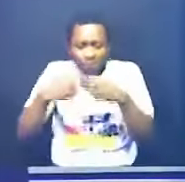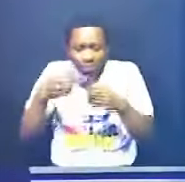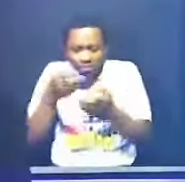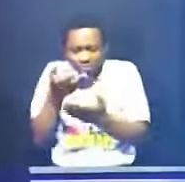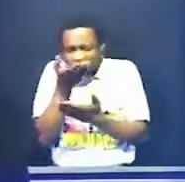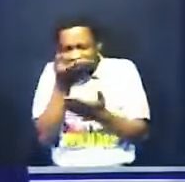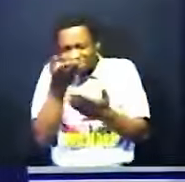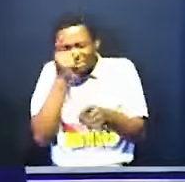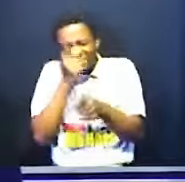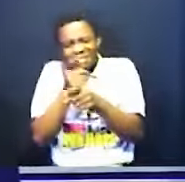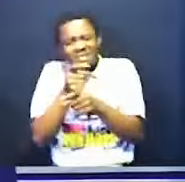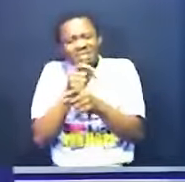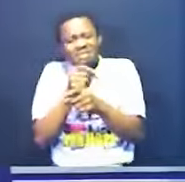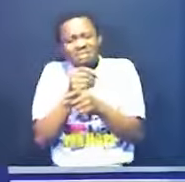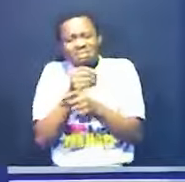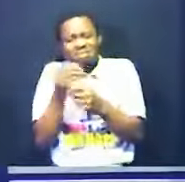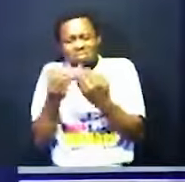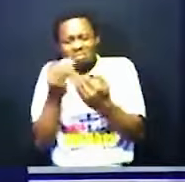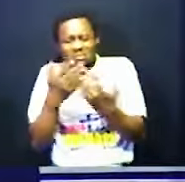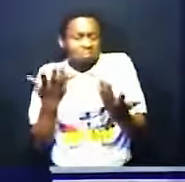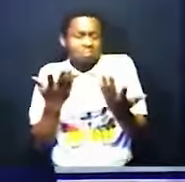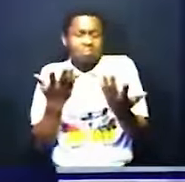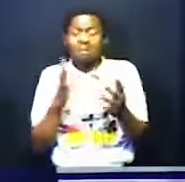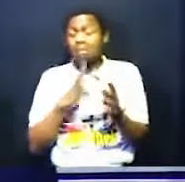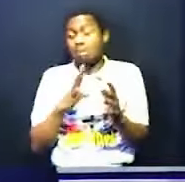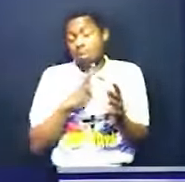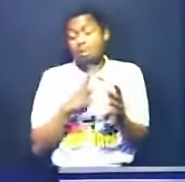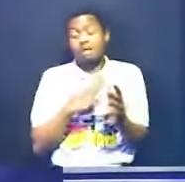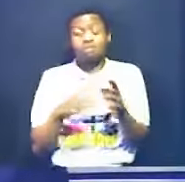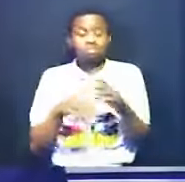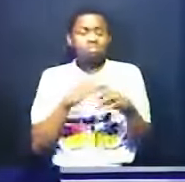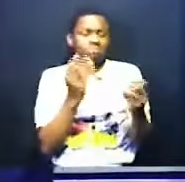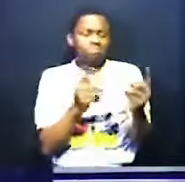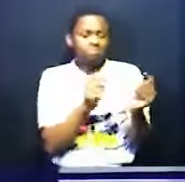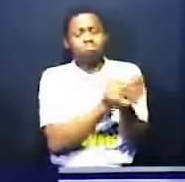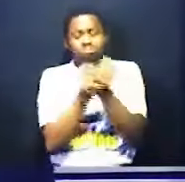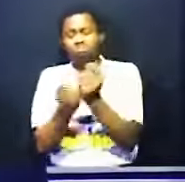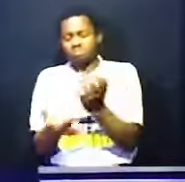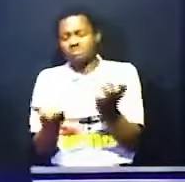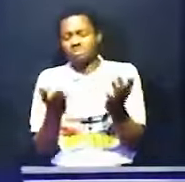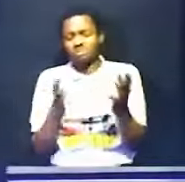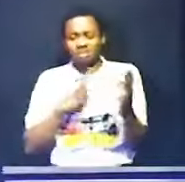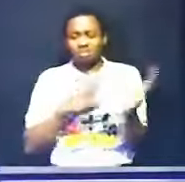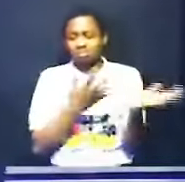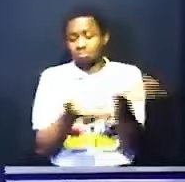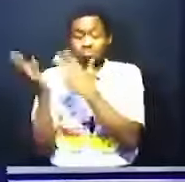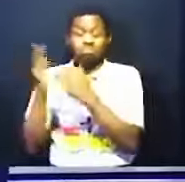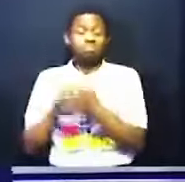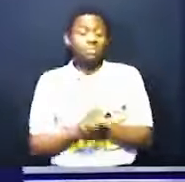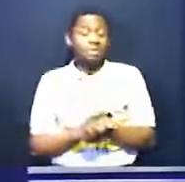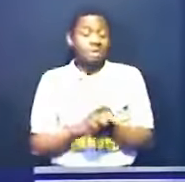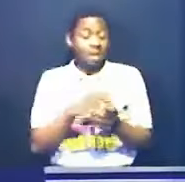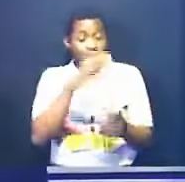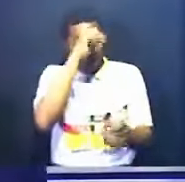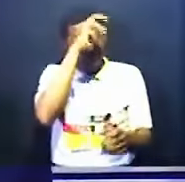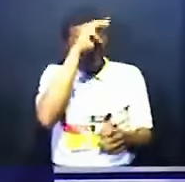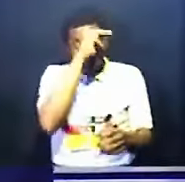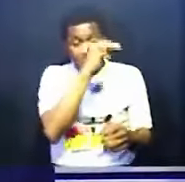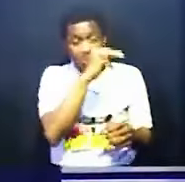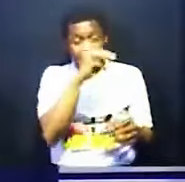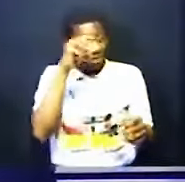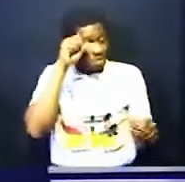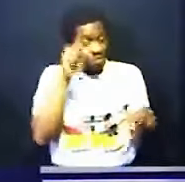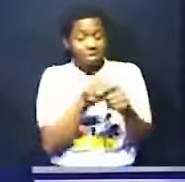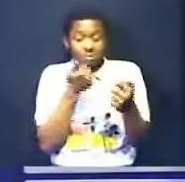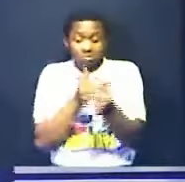David Oshé, and he said, "Okay, go." No, can say, "Ah, Amnon, go with your brother." Amnon, enunu ano